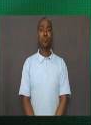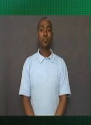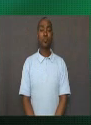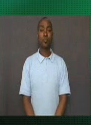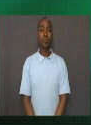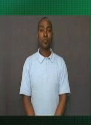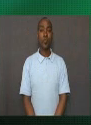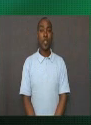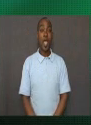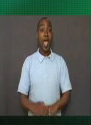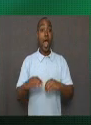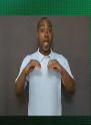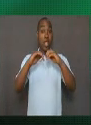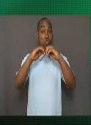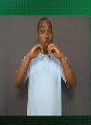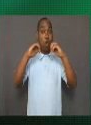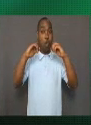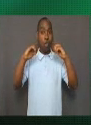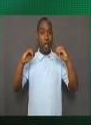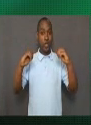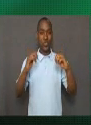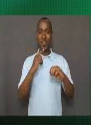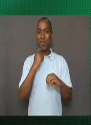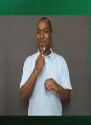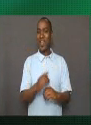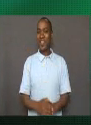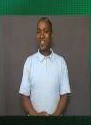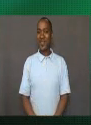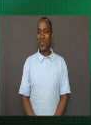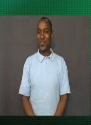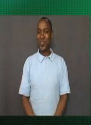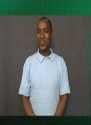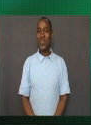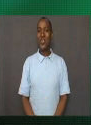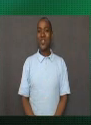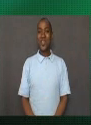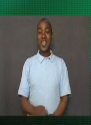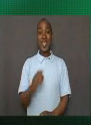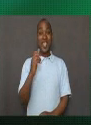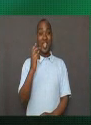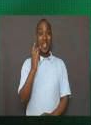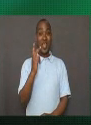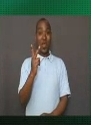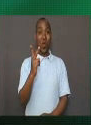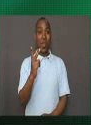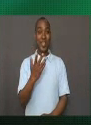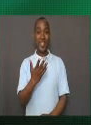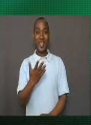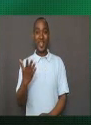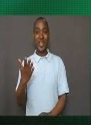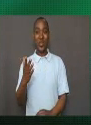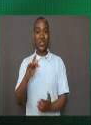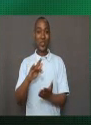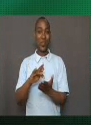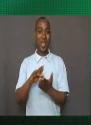The term resolution means the ability to distinguish between